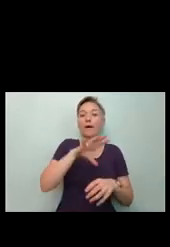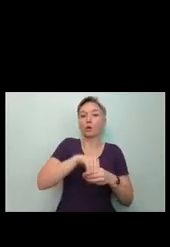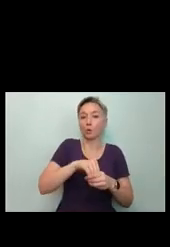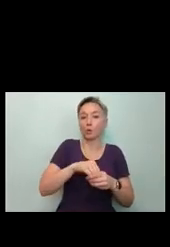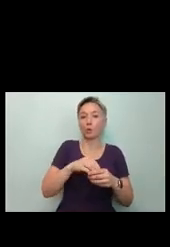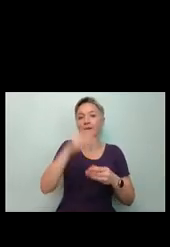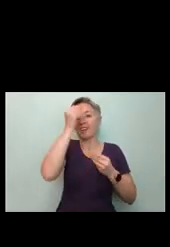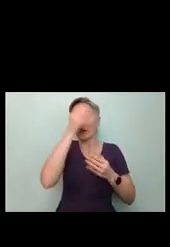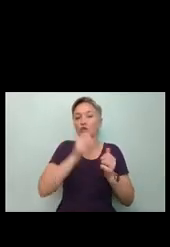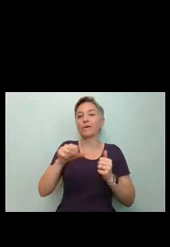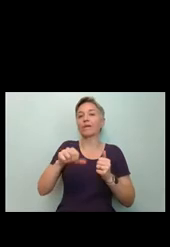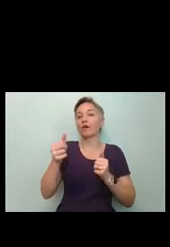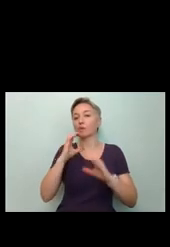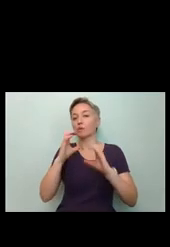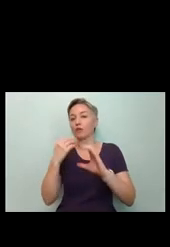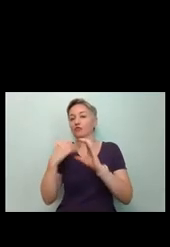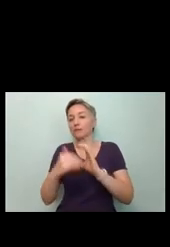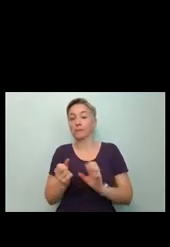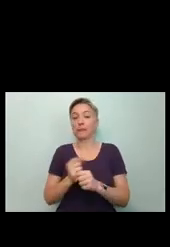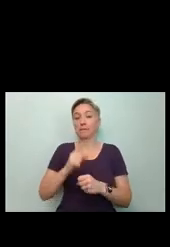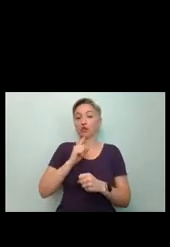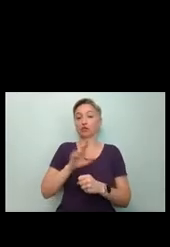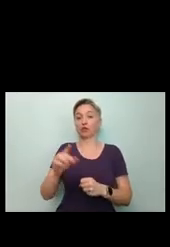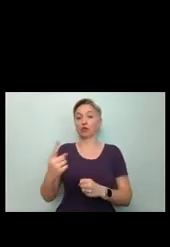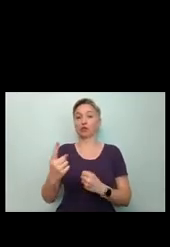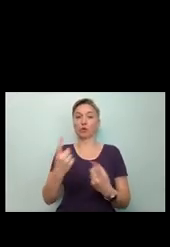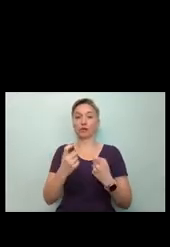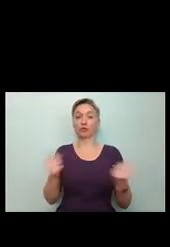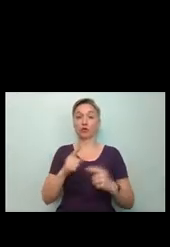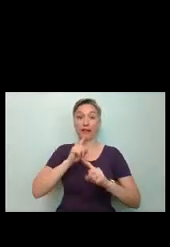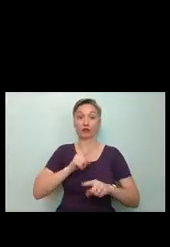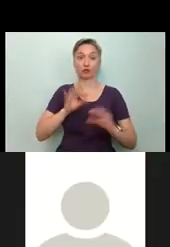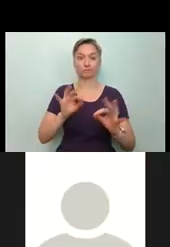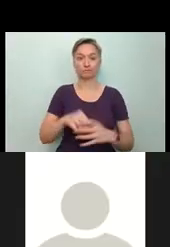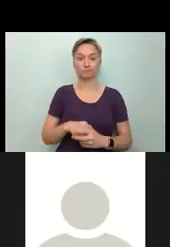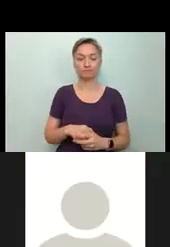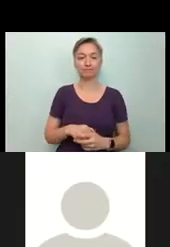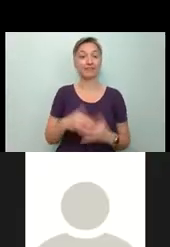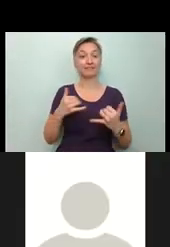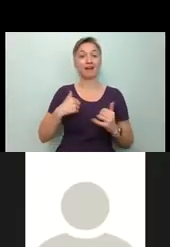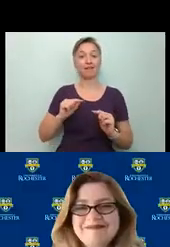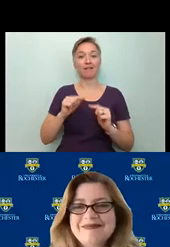questions get answered. So with that, I will turn it over to Kathy.